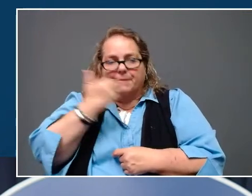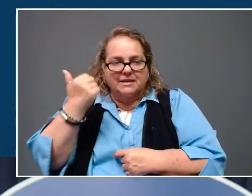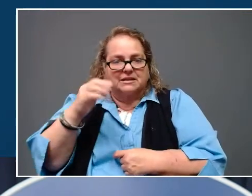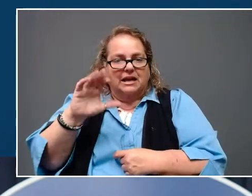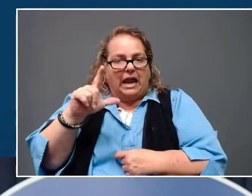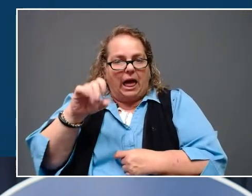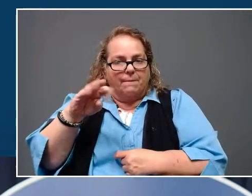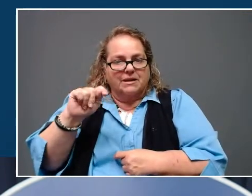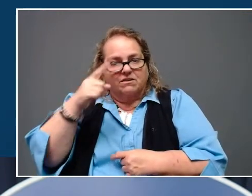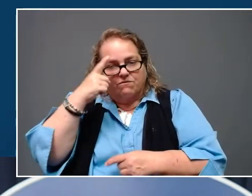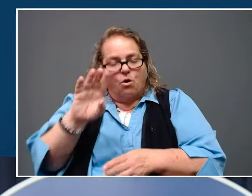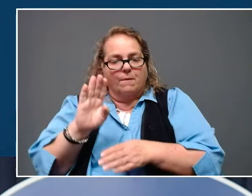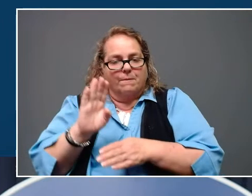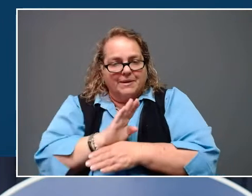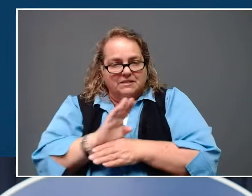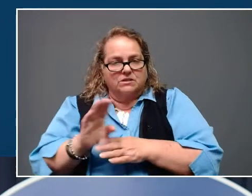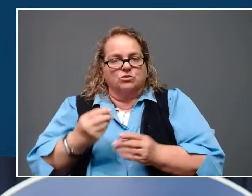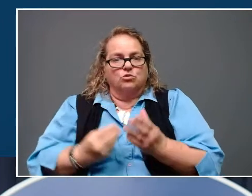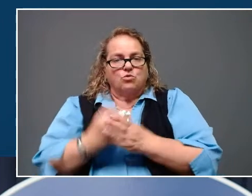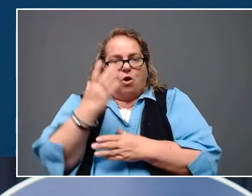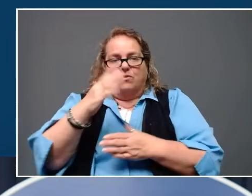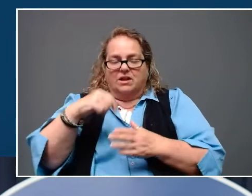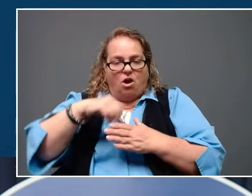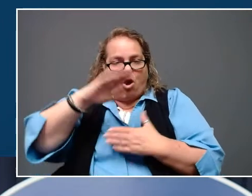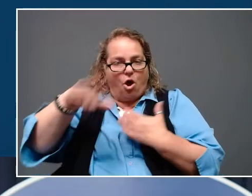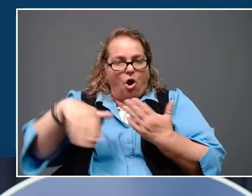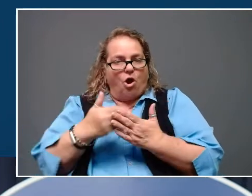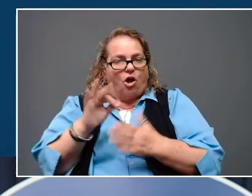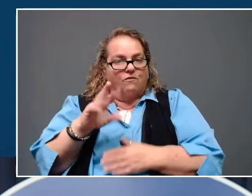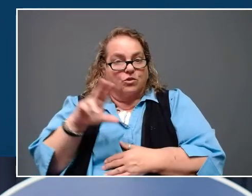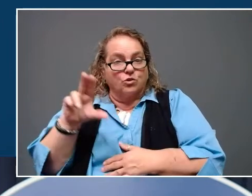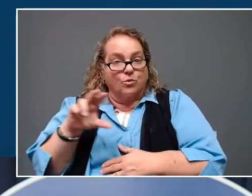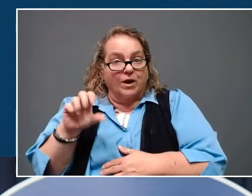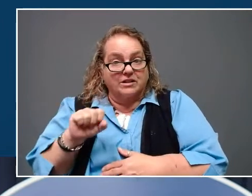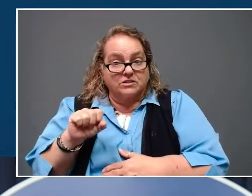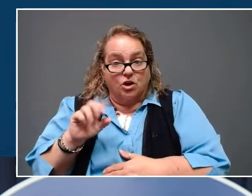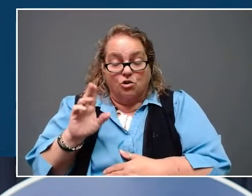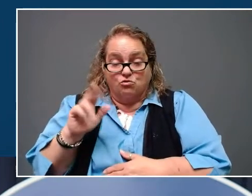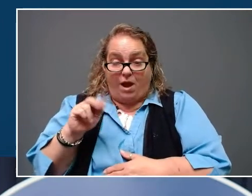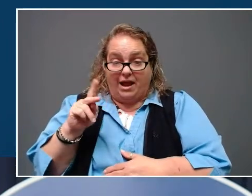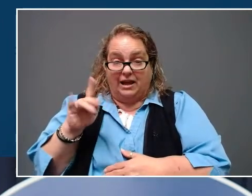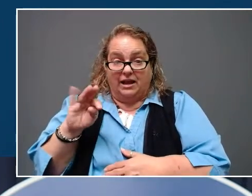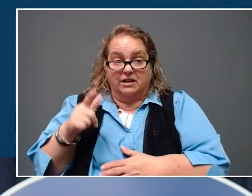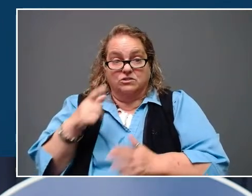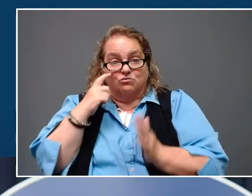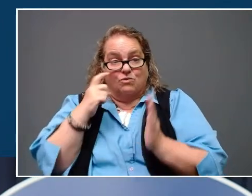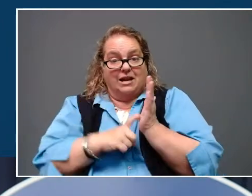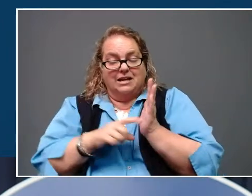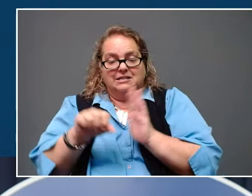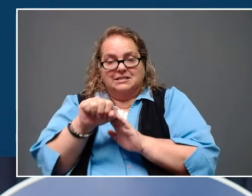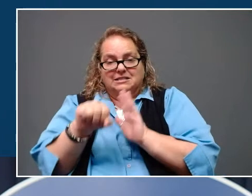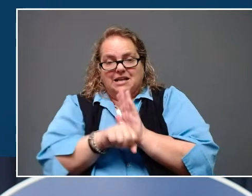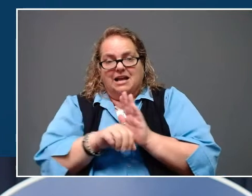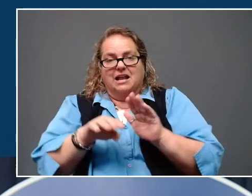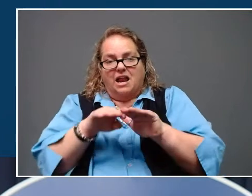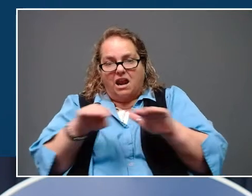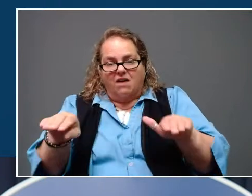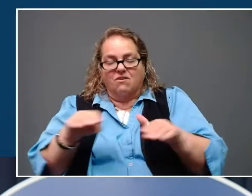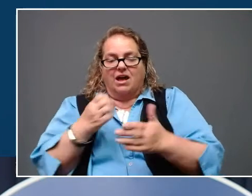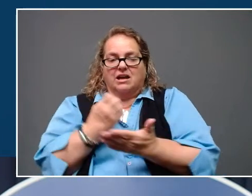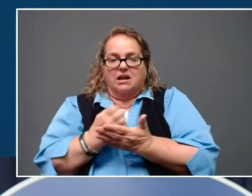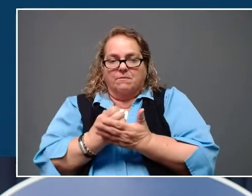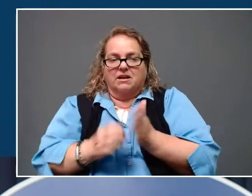business prosperity in all the United States. These rankings recognize state-level economic development success based on capital